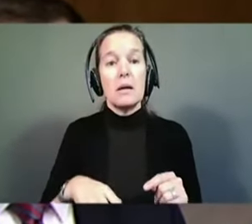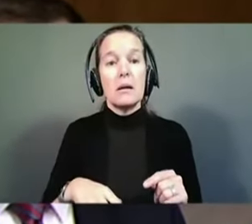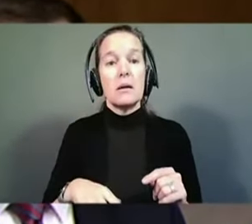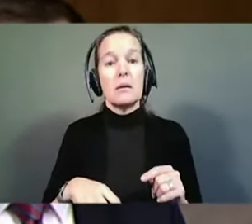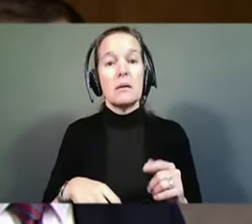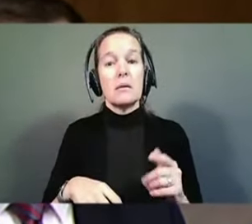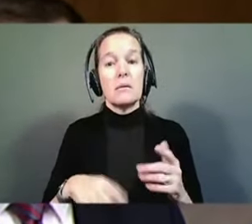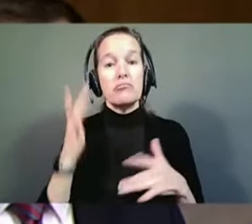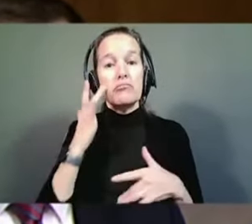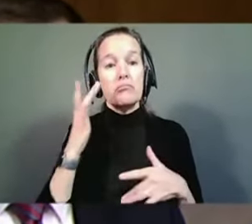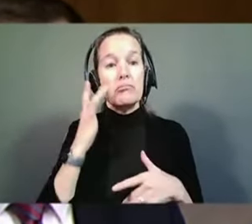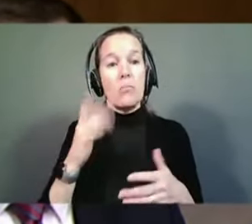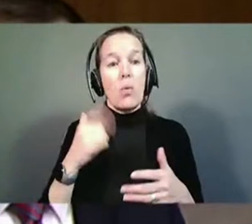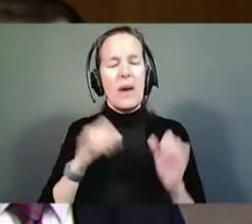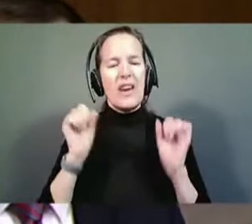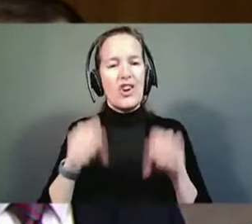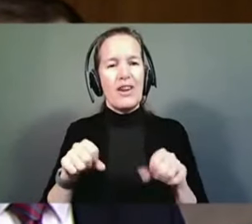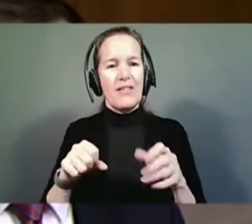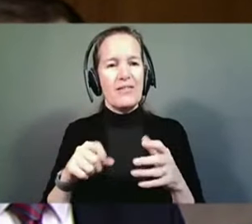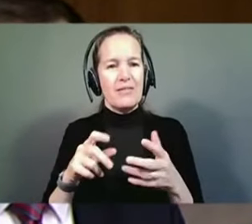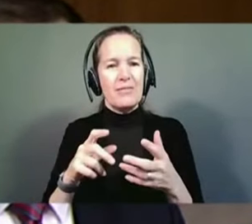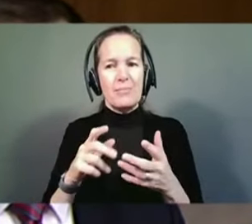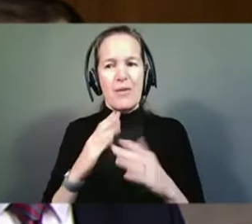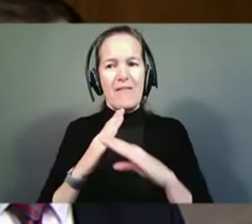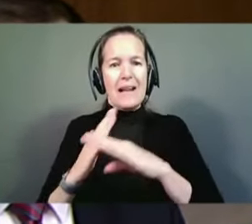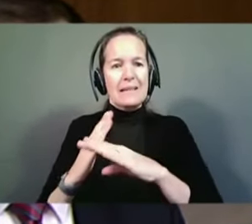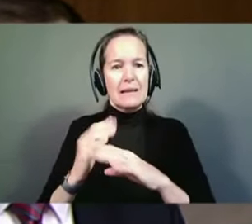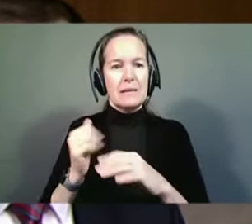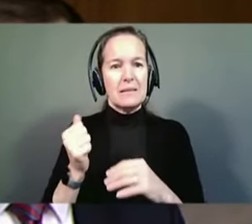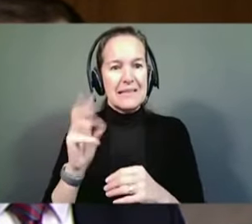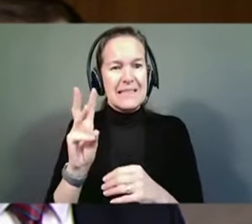maybe we could have prevented some of these 16 million people.